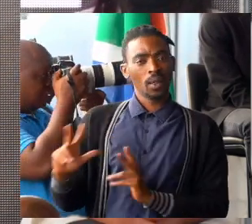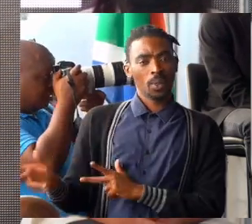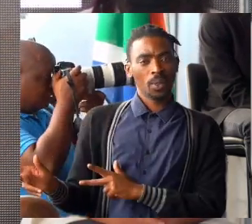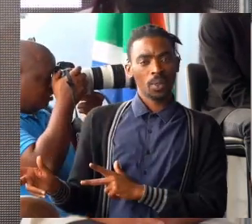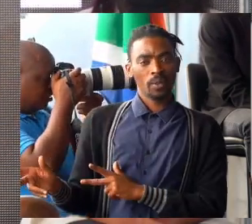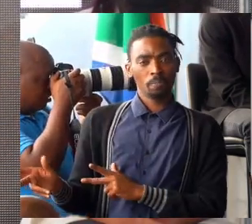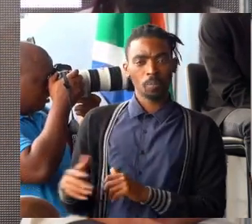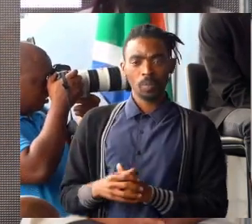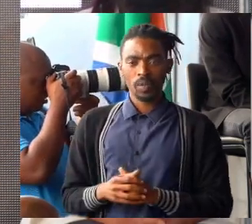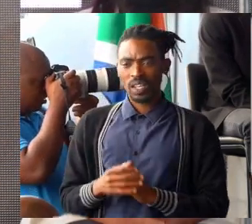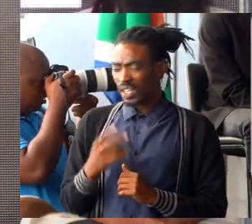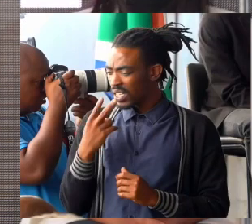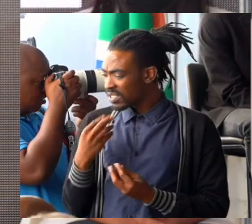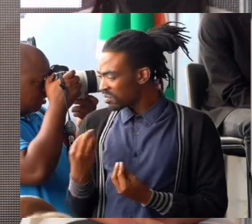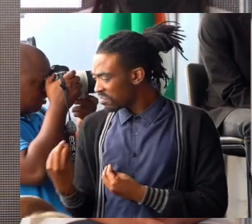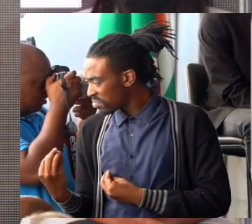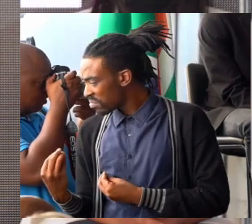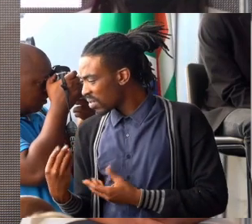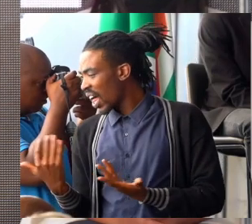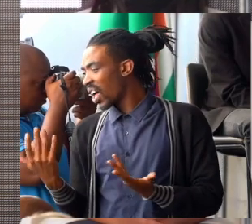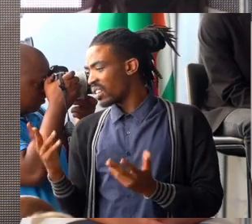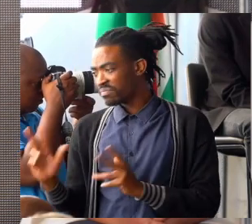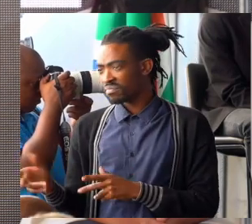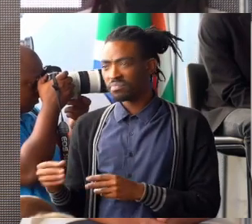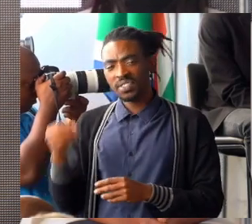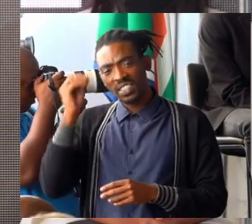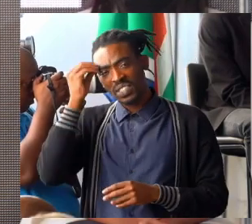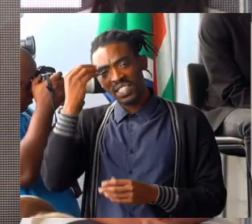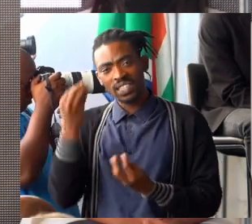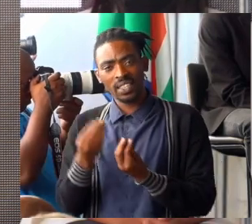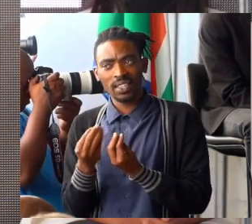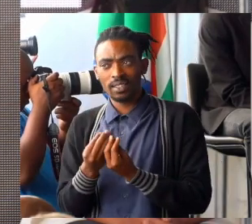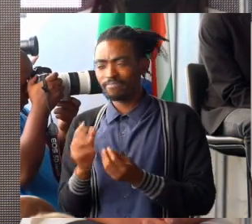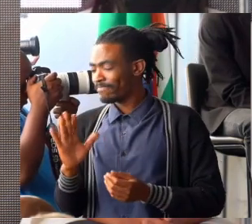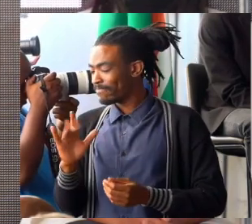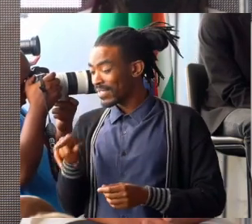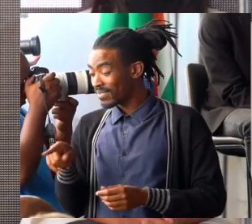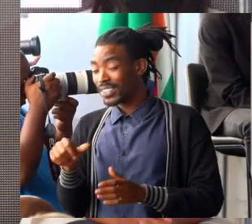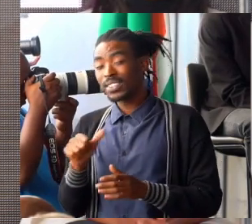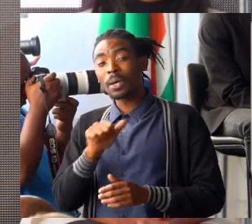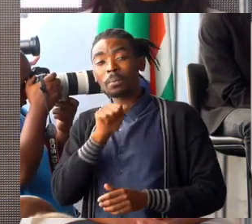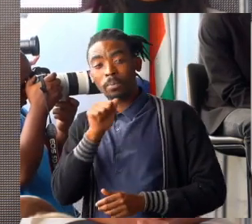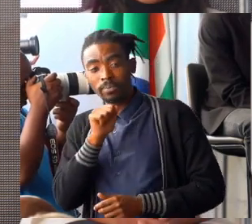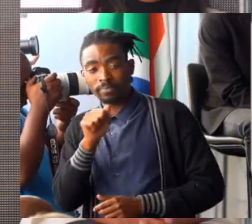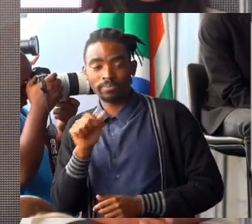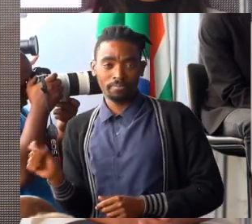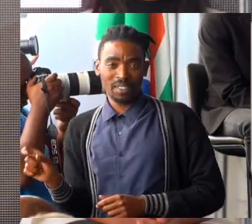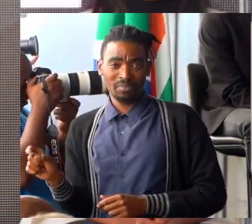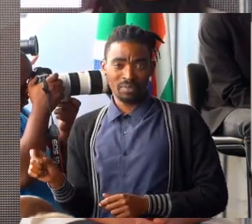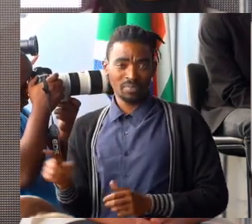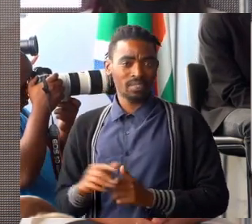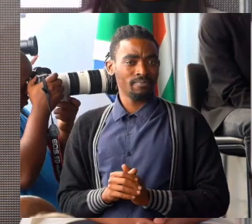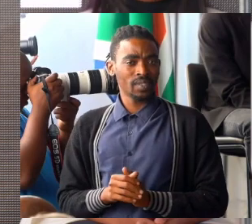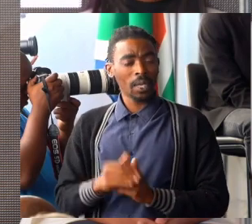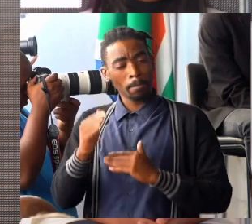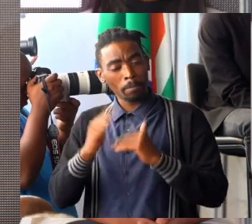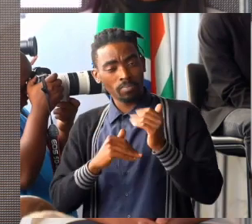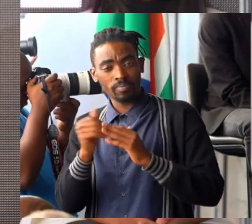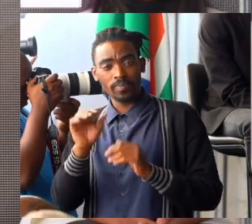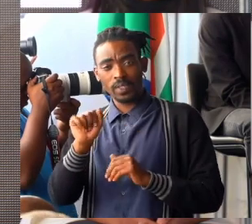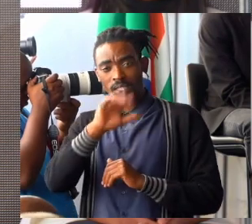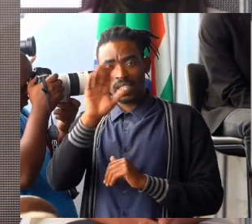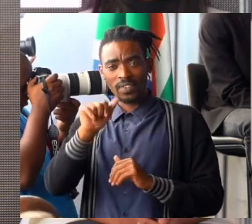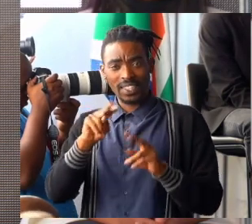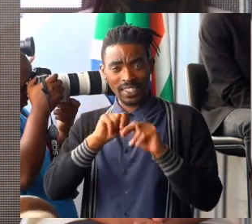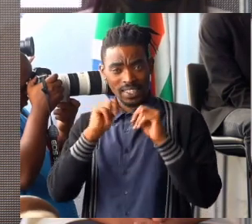and look at it as a tourist attraction. It matters. We have to build the South African nation.